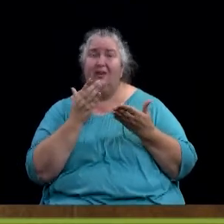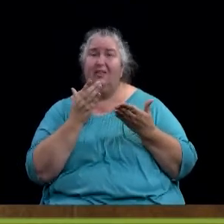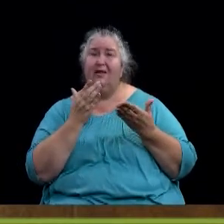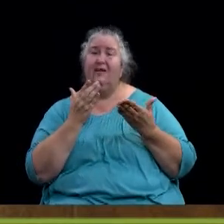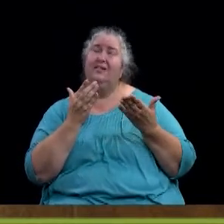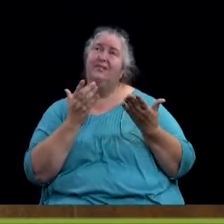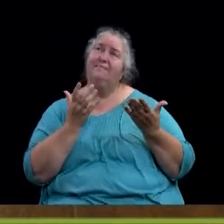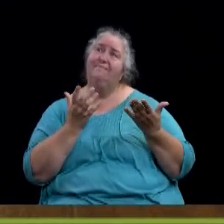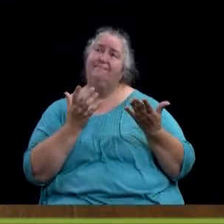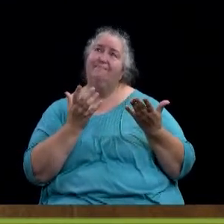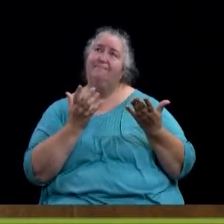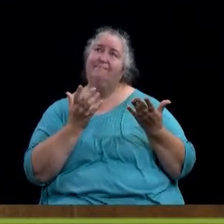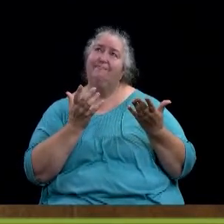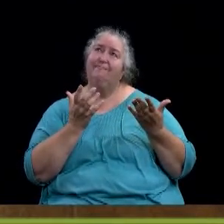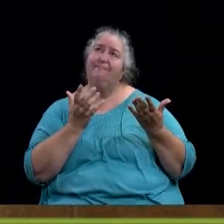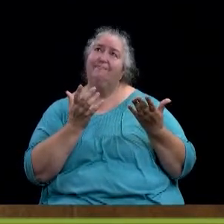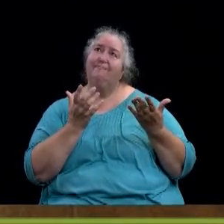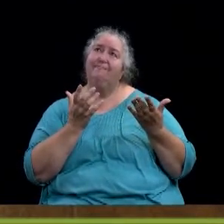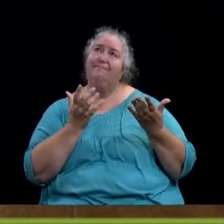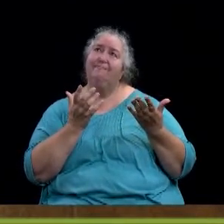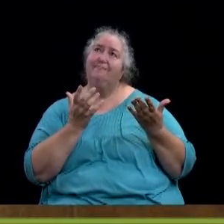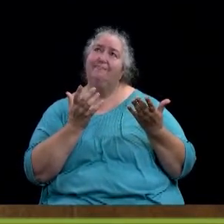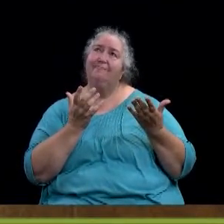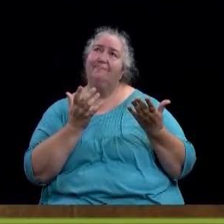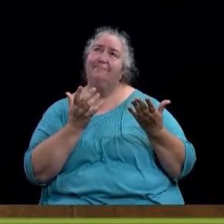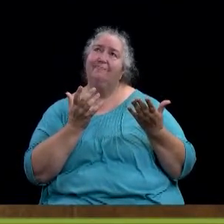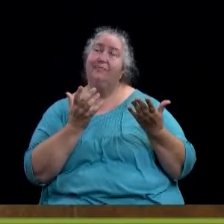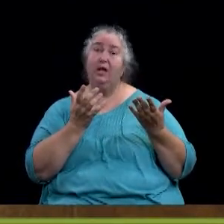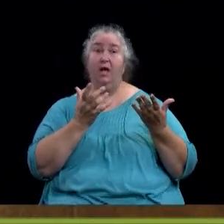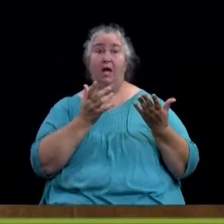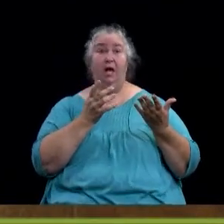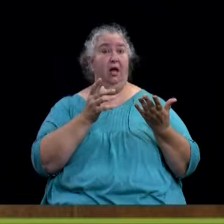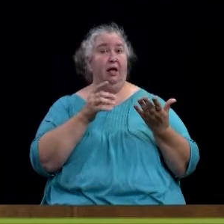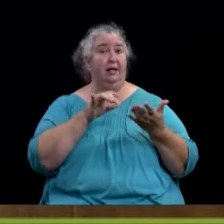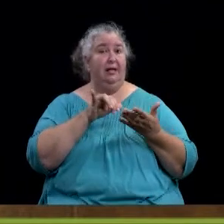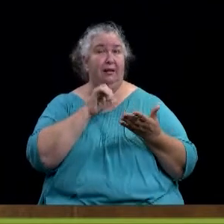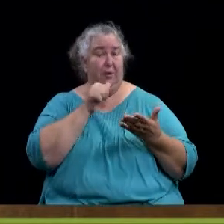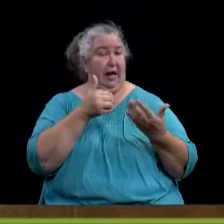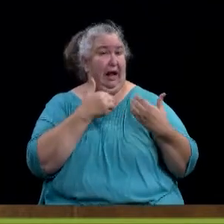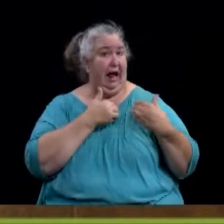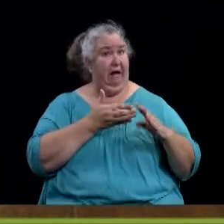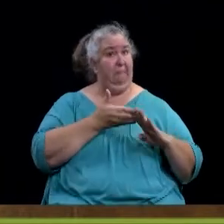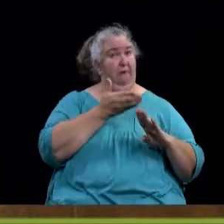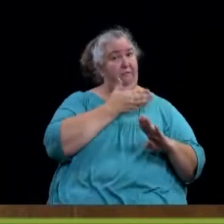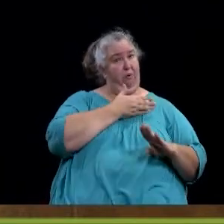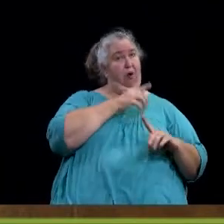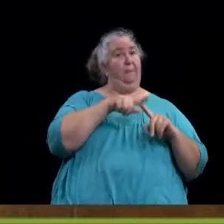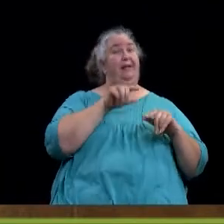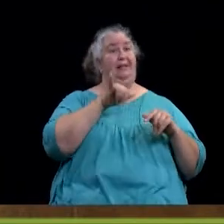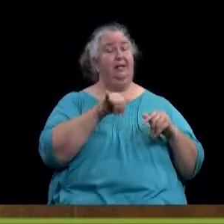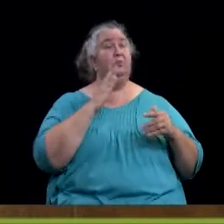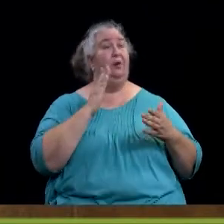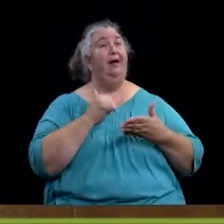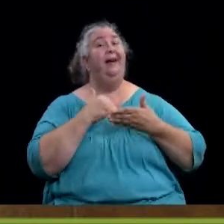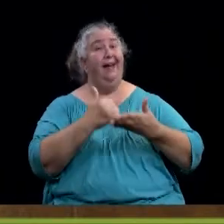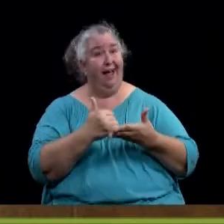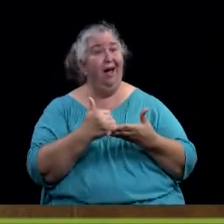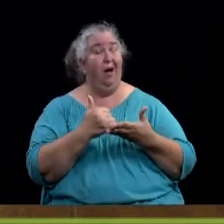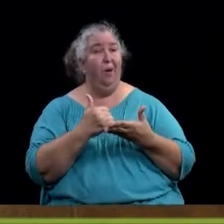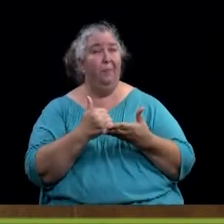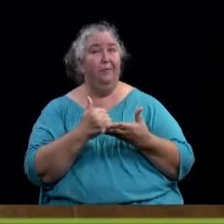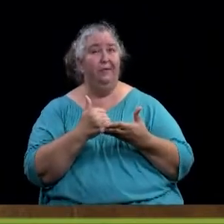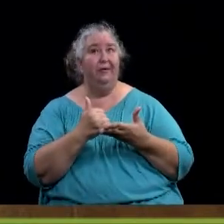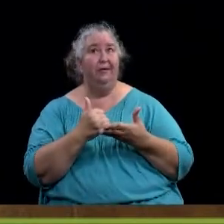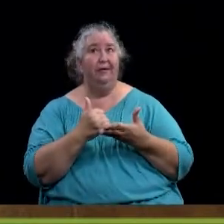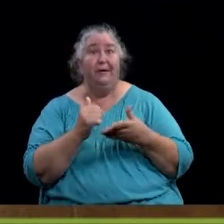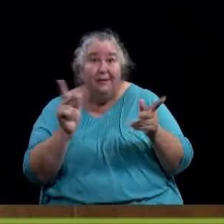in existence before, that will change the lives and livelihoods of our citizens. And that's the goal, to make better